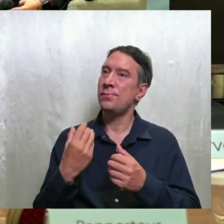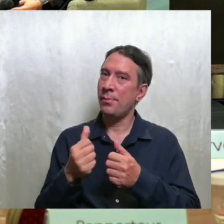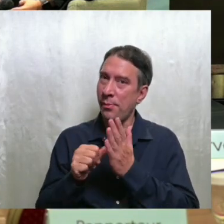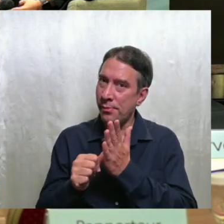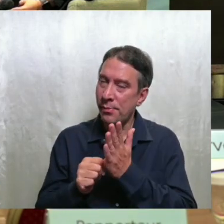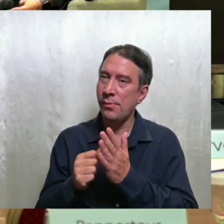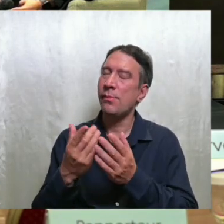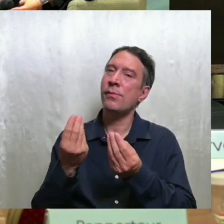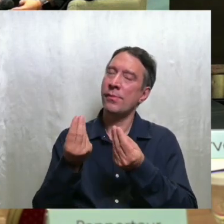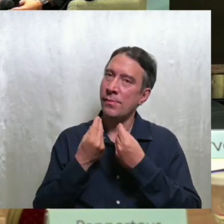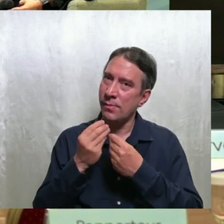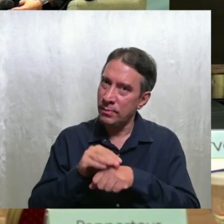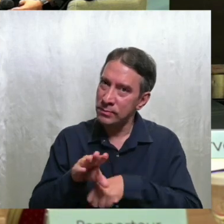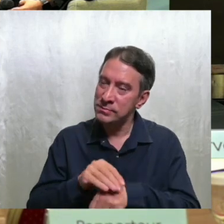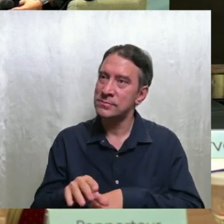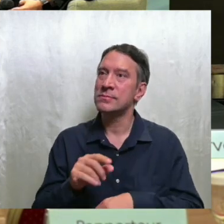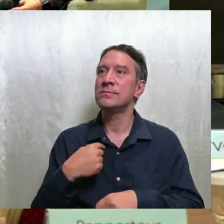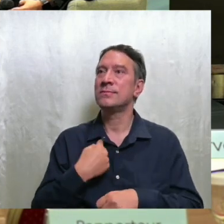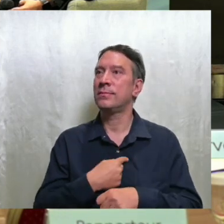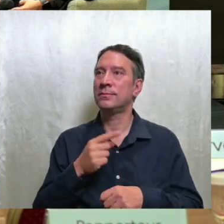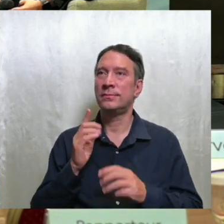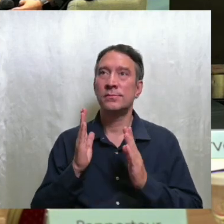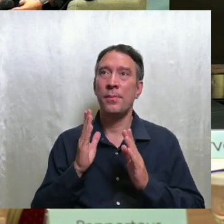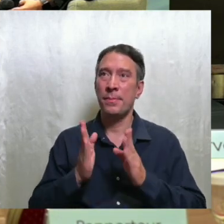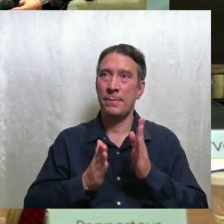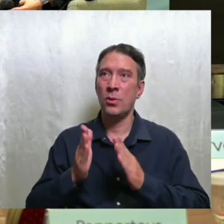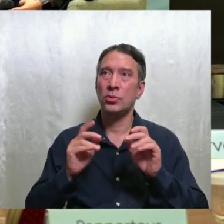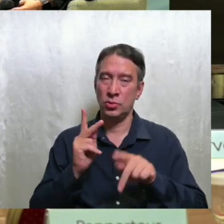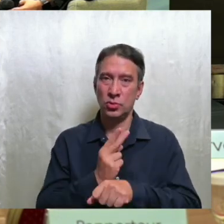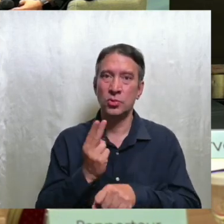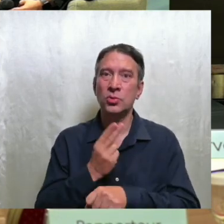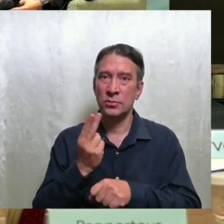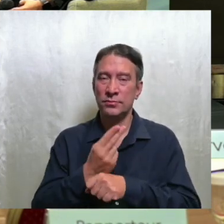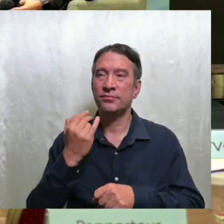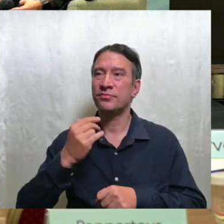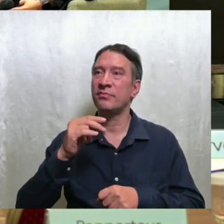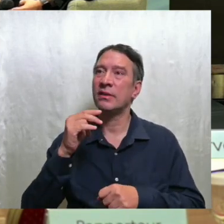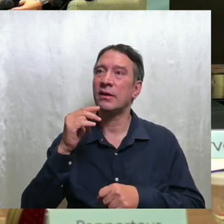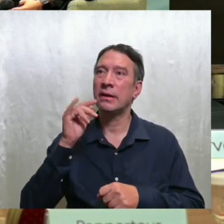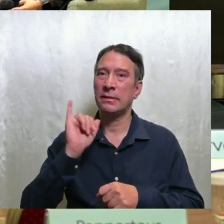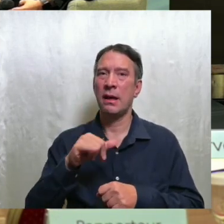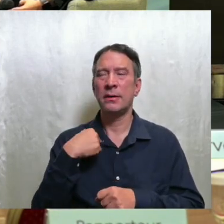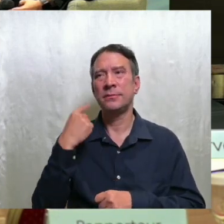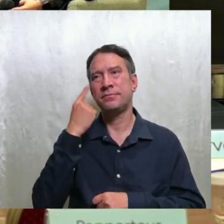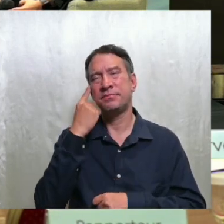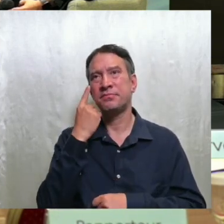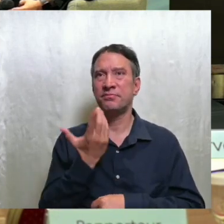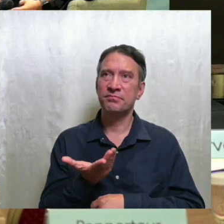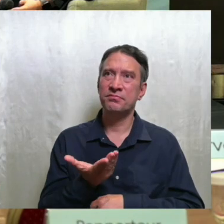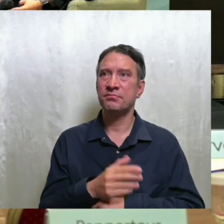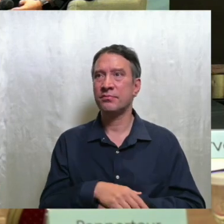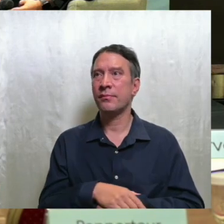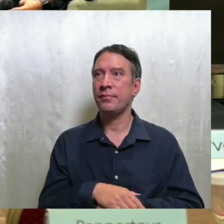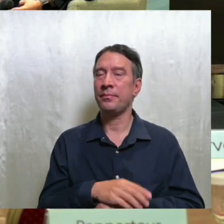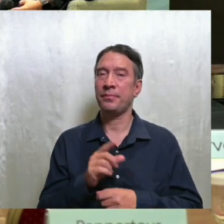But yeah, I think we are moving in the right direction, and hopefully with the efforts of governments across the, at least